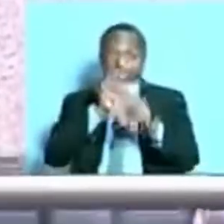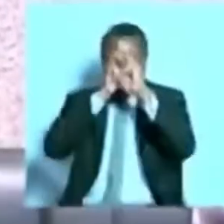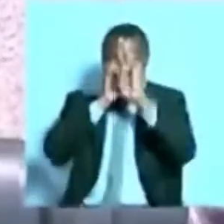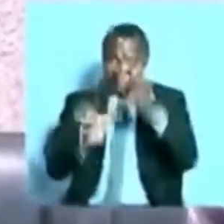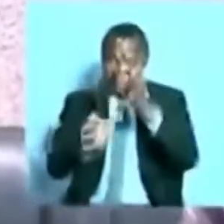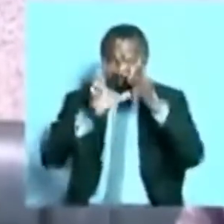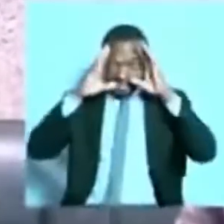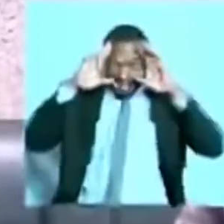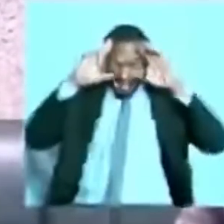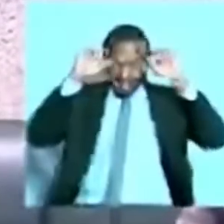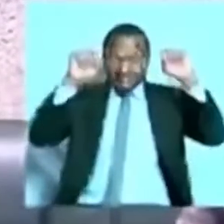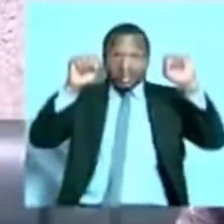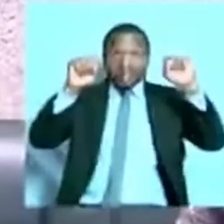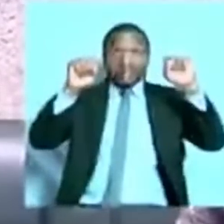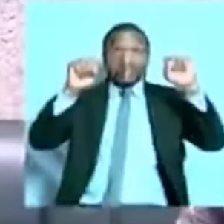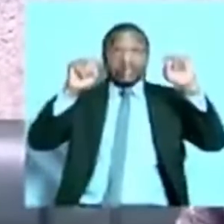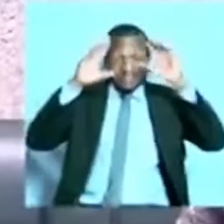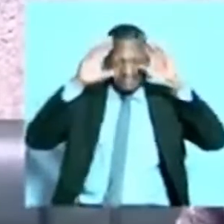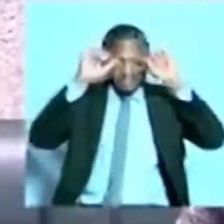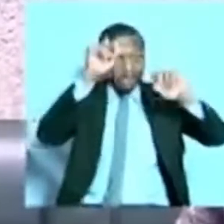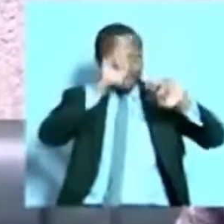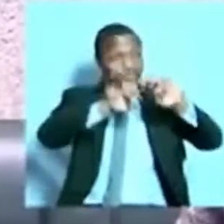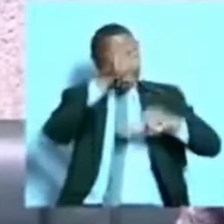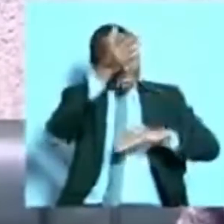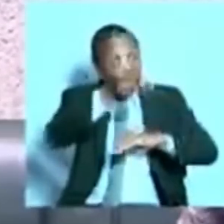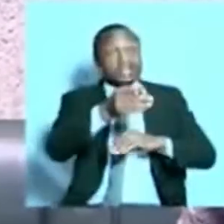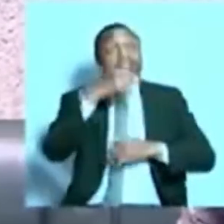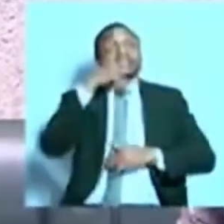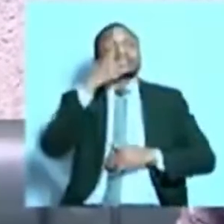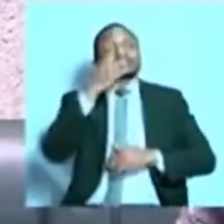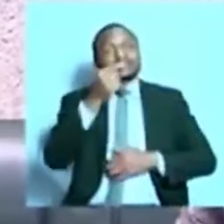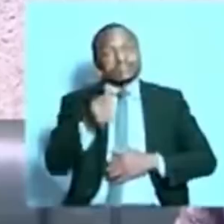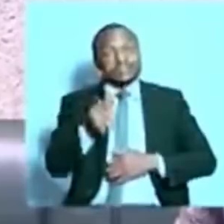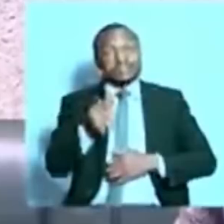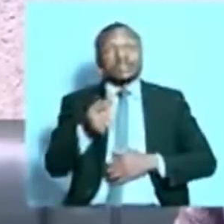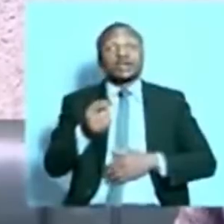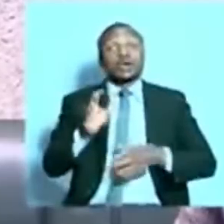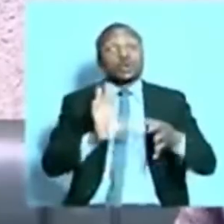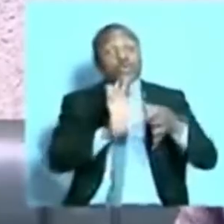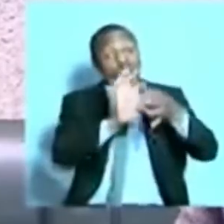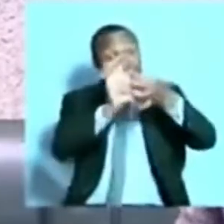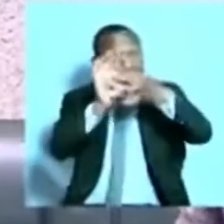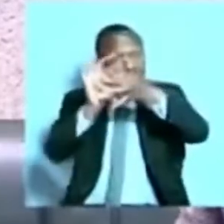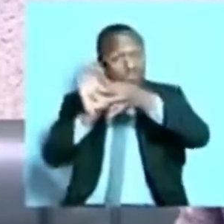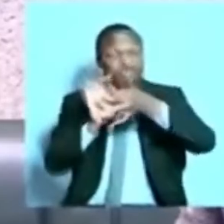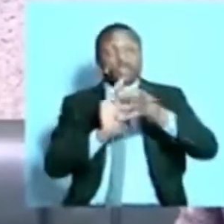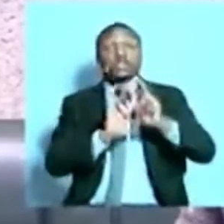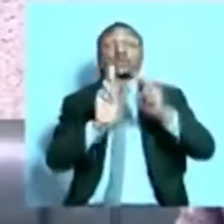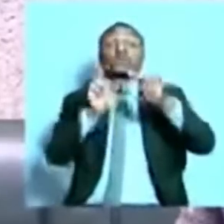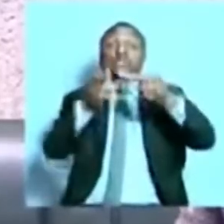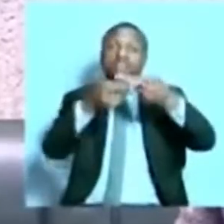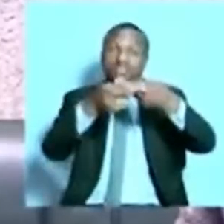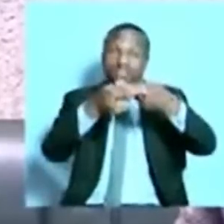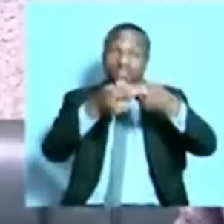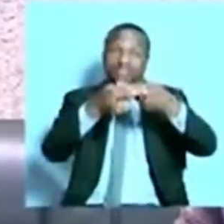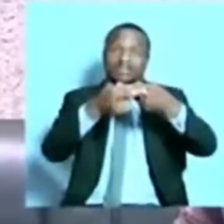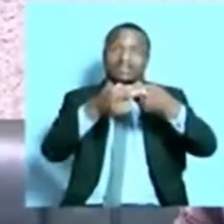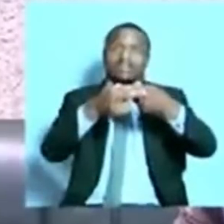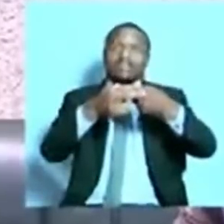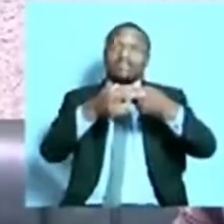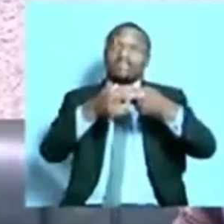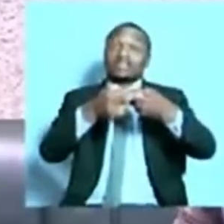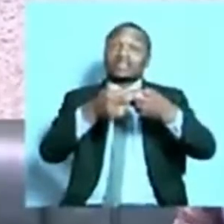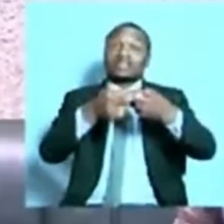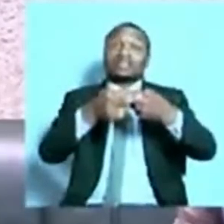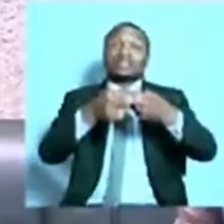When the President sat there, he had emphasized on the unity, reconciliation, and